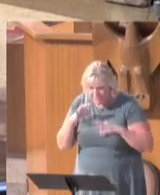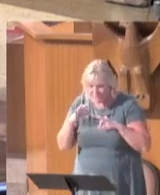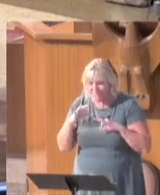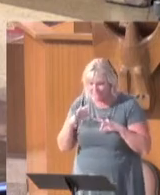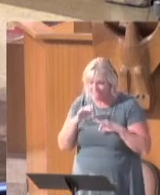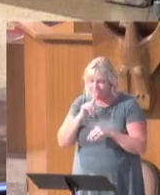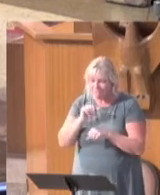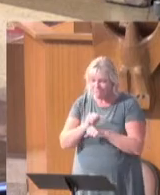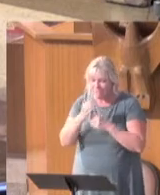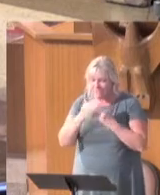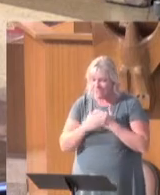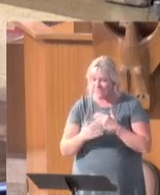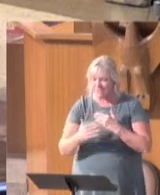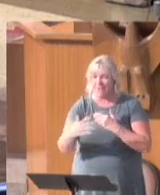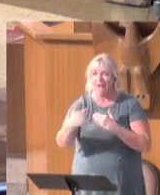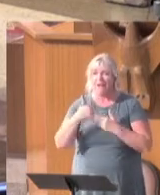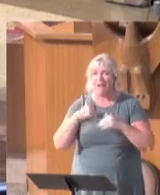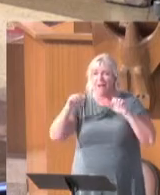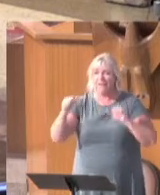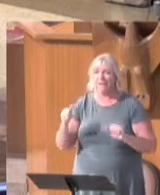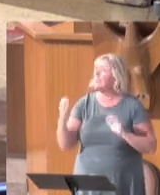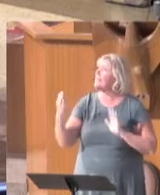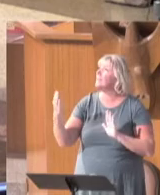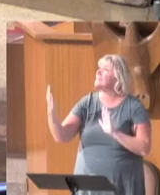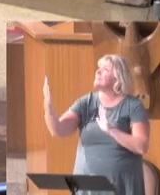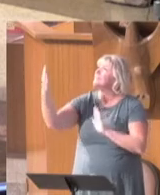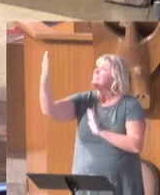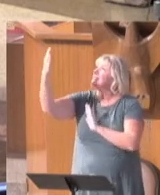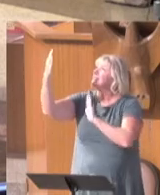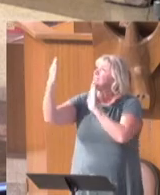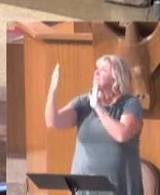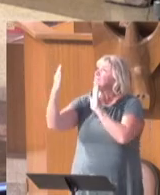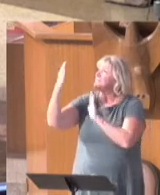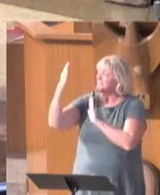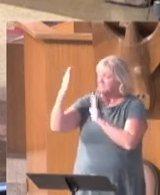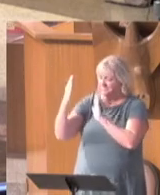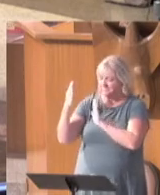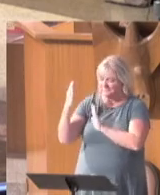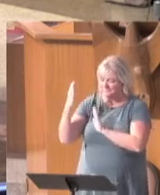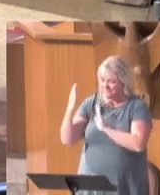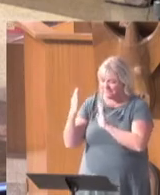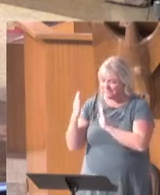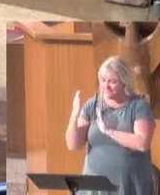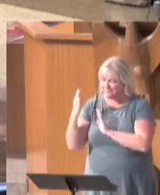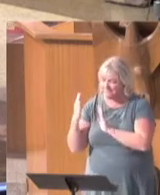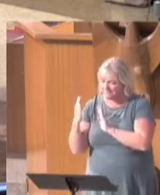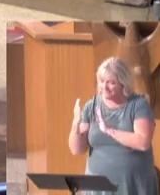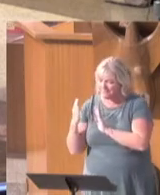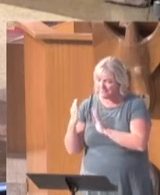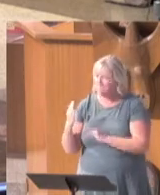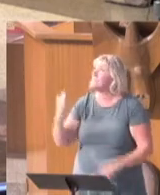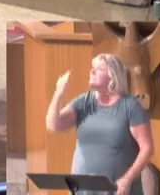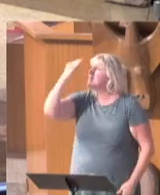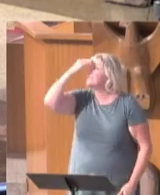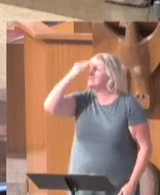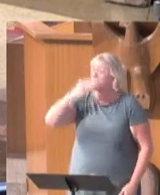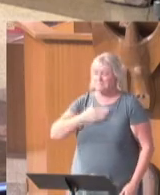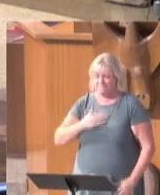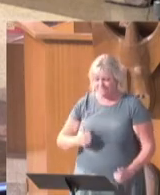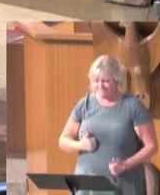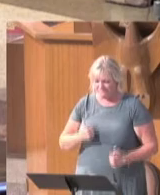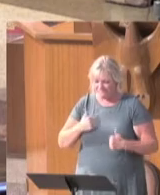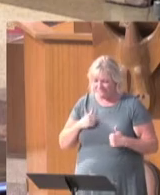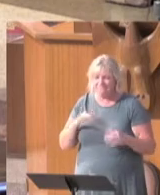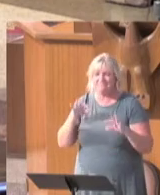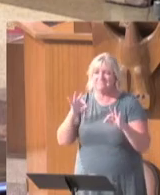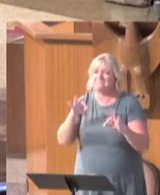begins. If I can be present, I know I'm not perfect